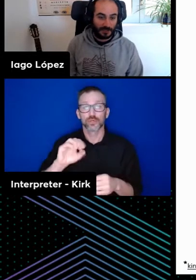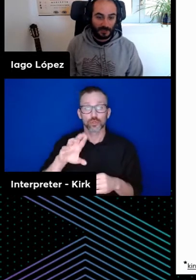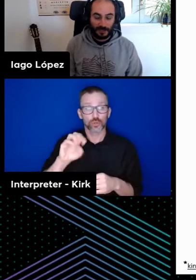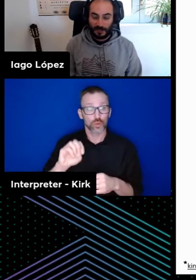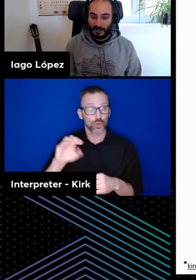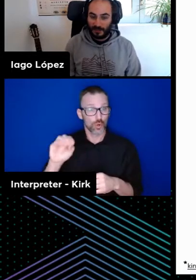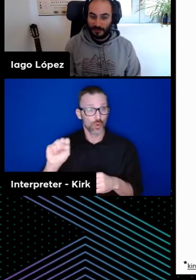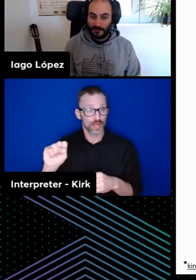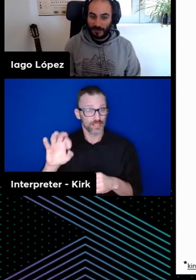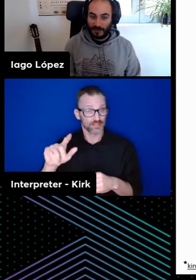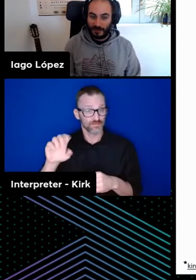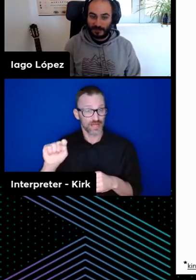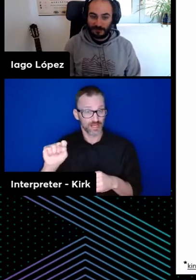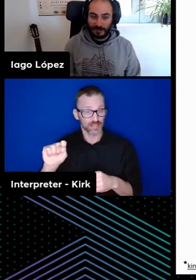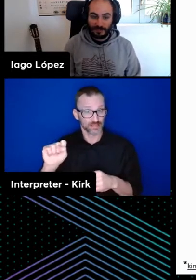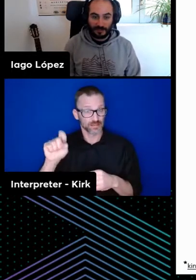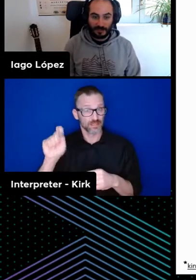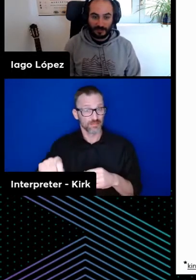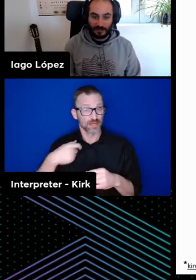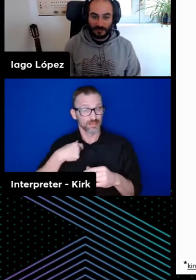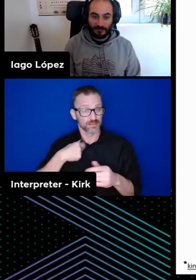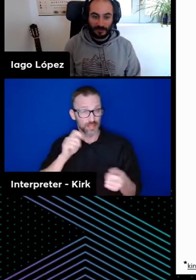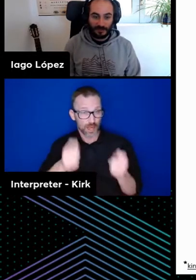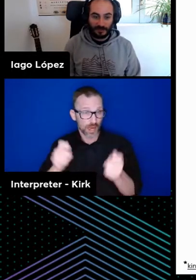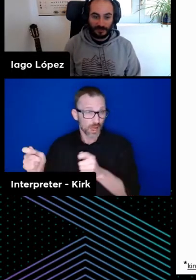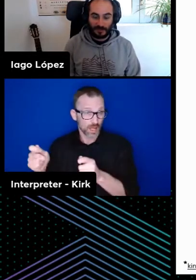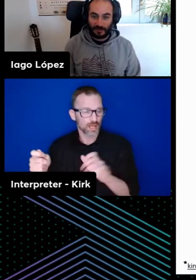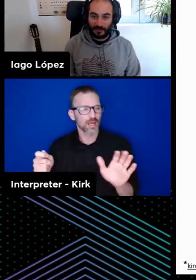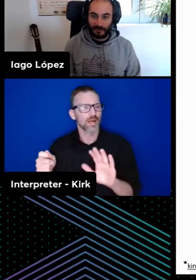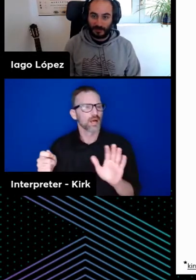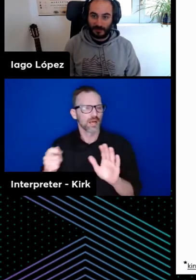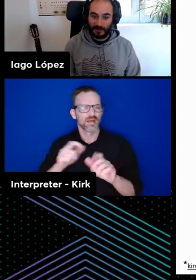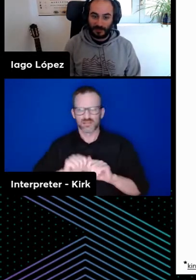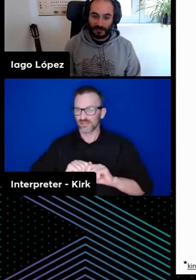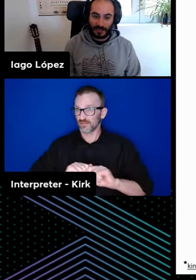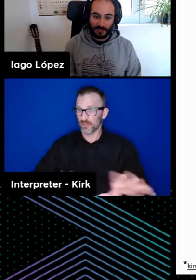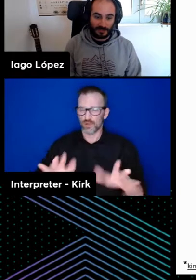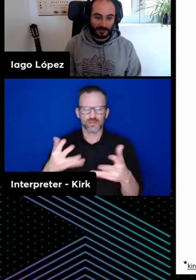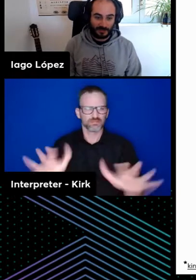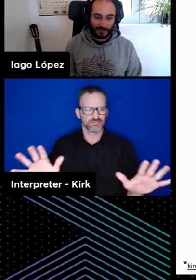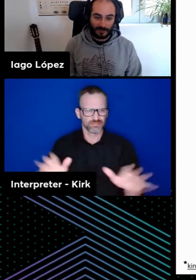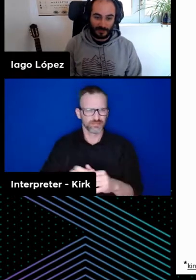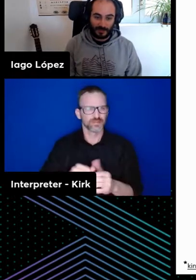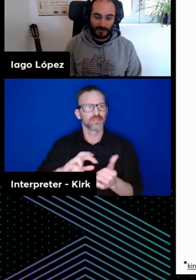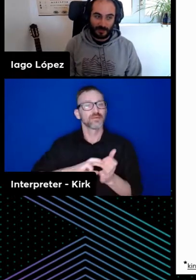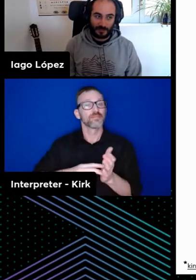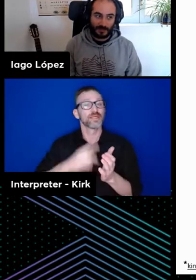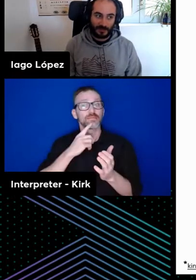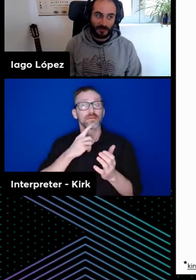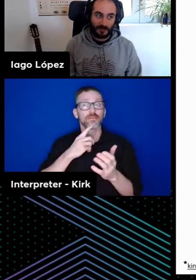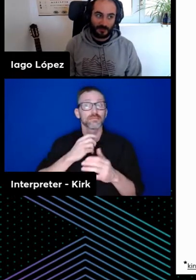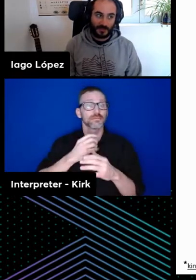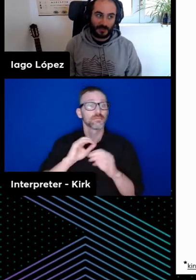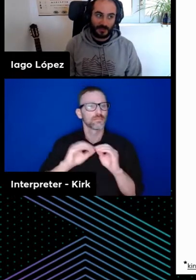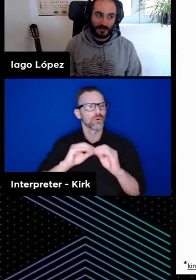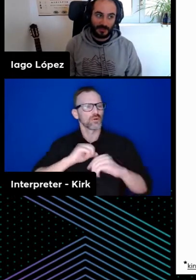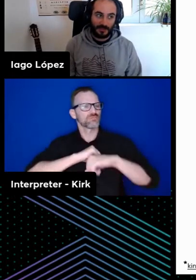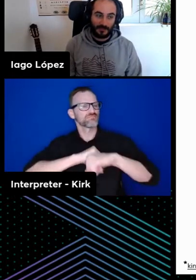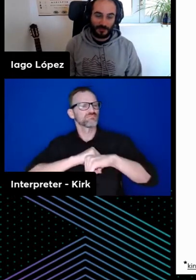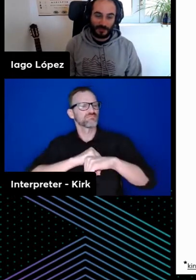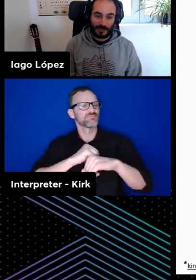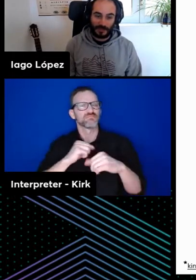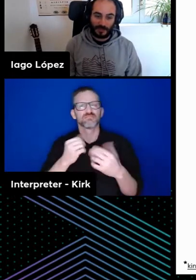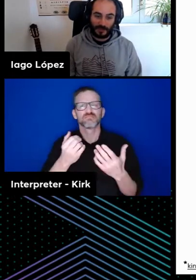machine. And this is great, and it can reduce your attack, your threat